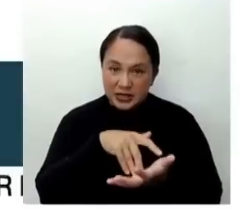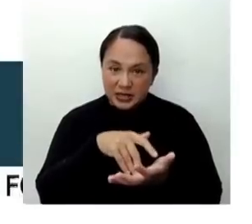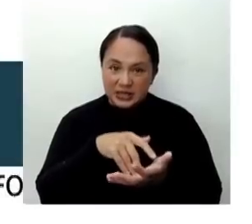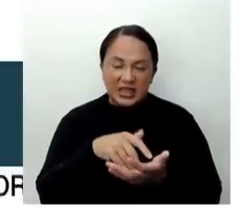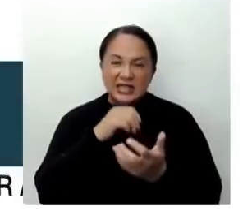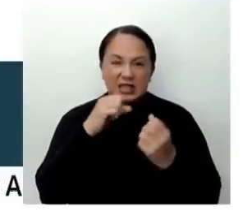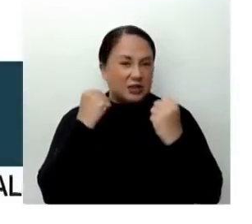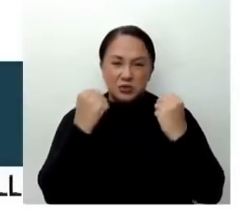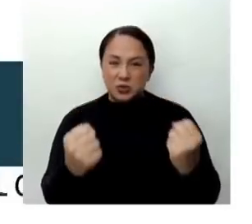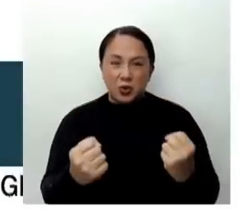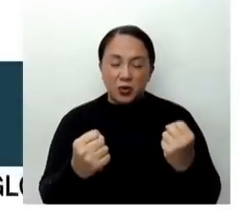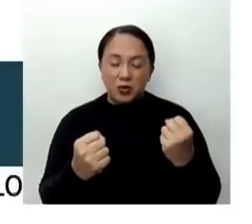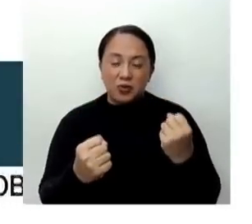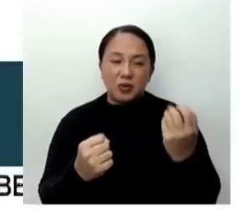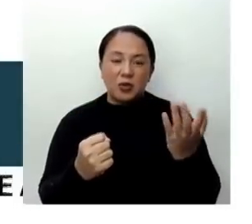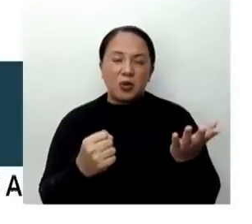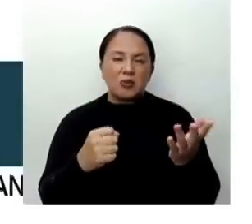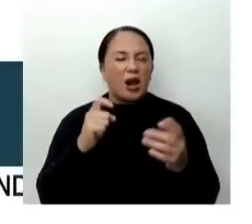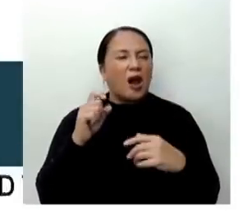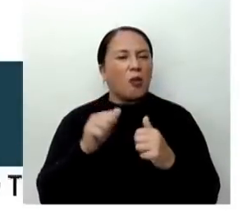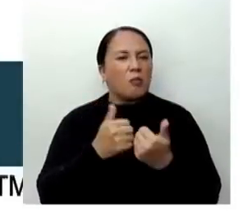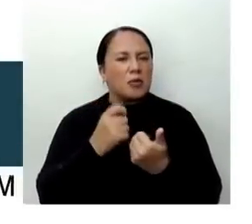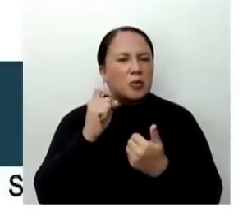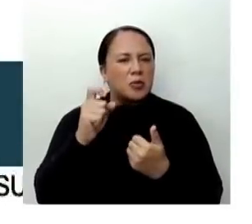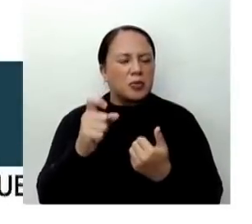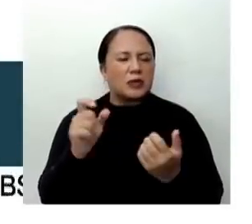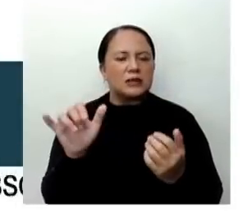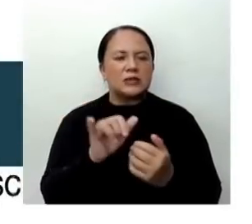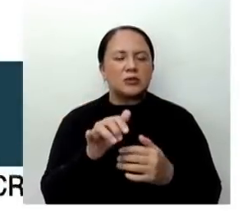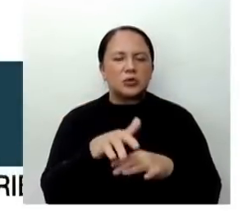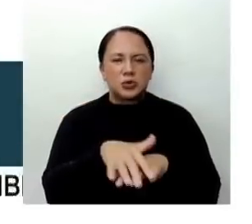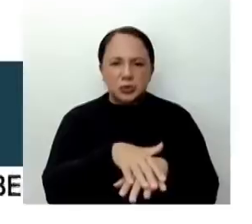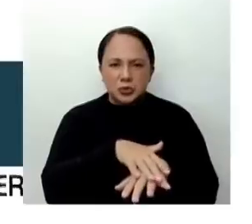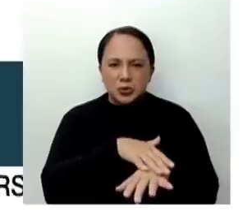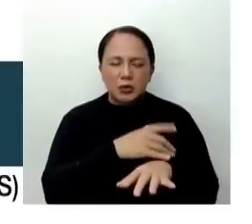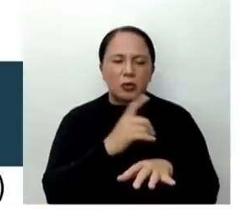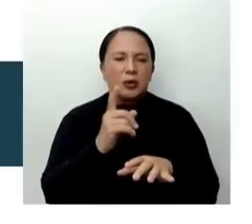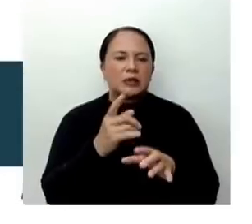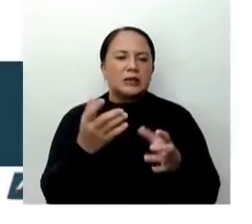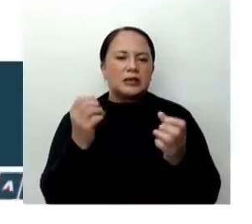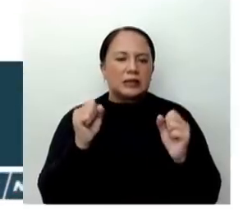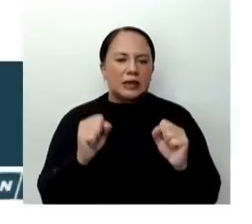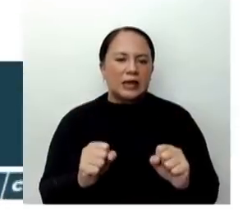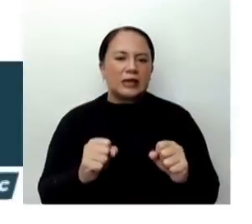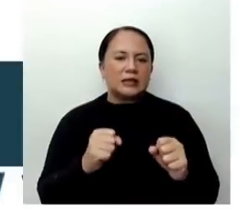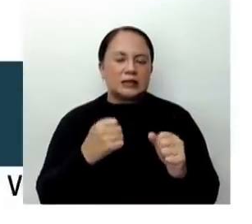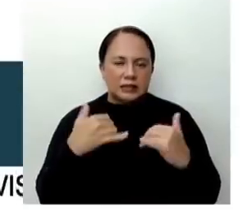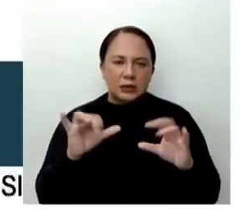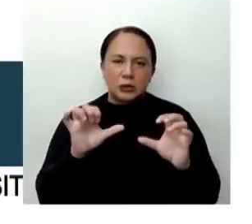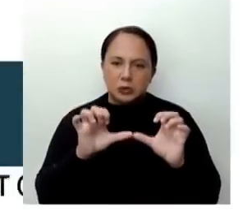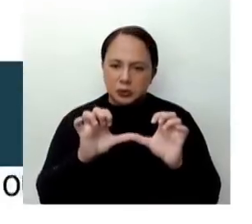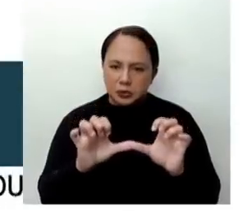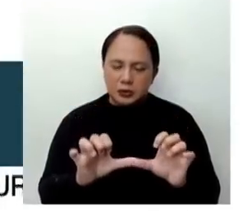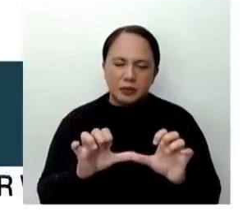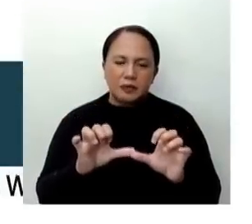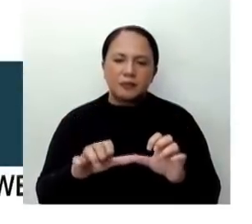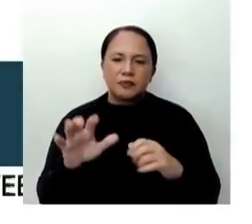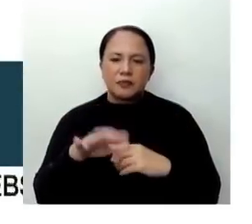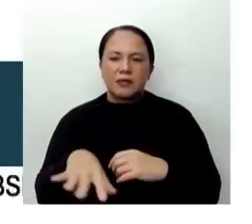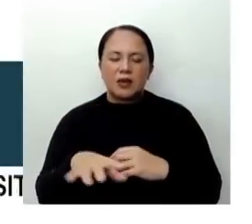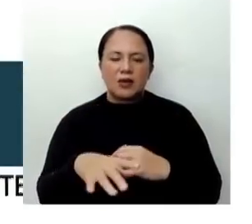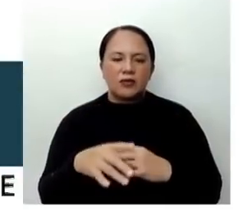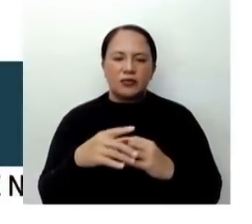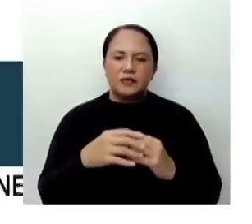What about speed? You said it is also slowing down. What are the chances that it will linger actually in that area for quite some